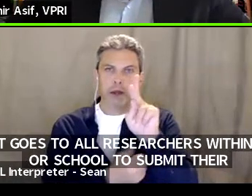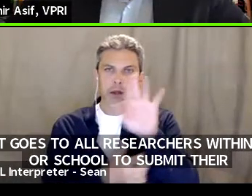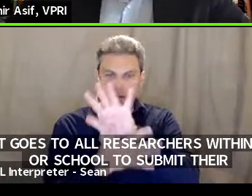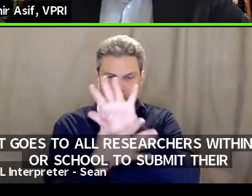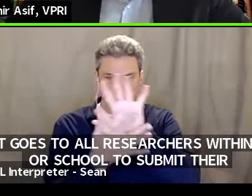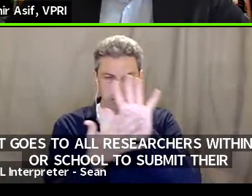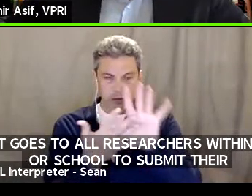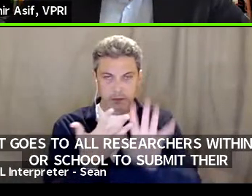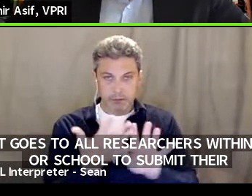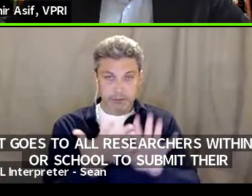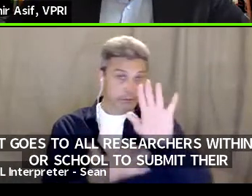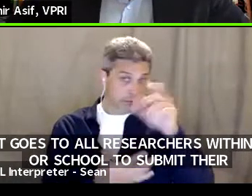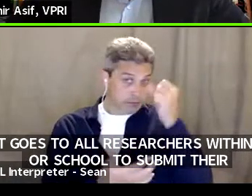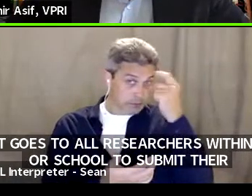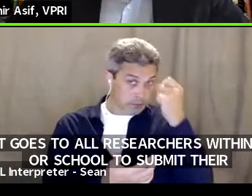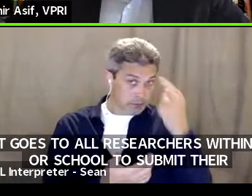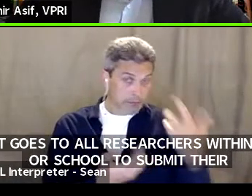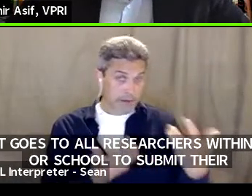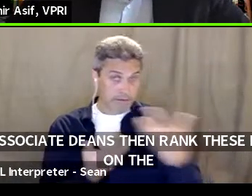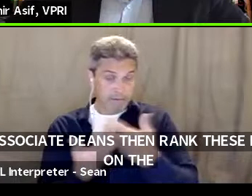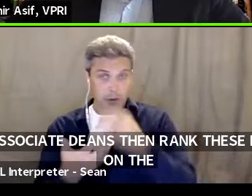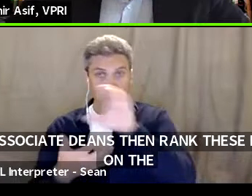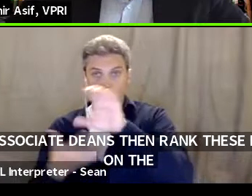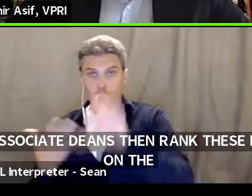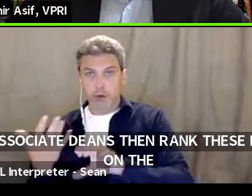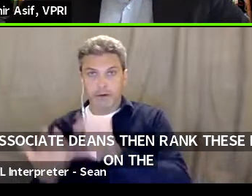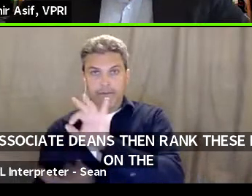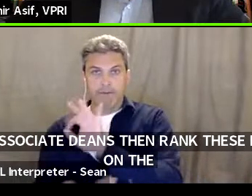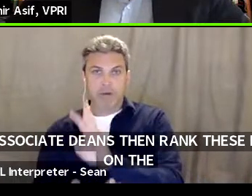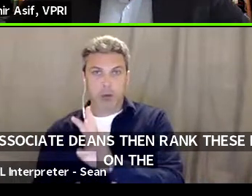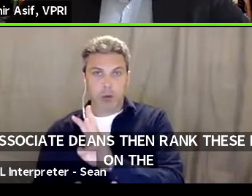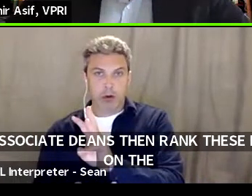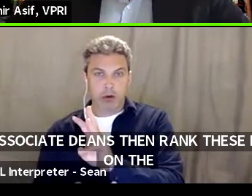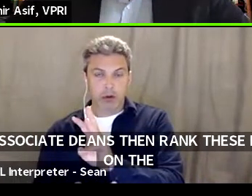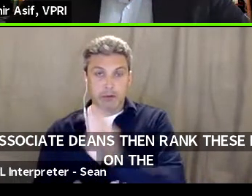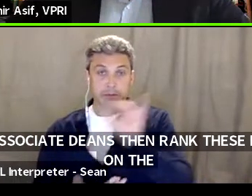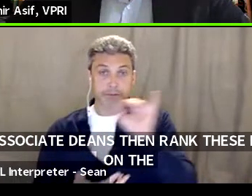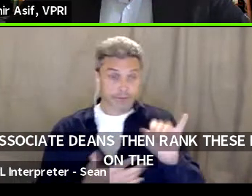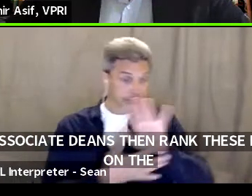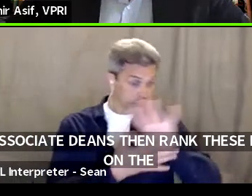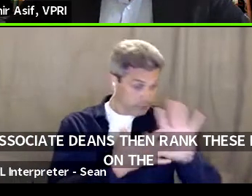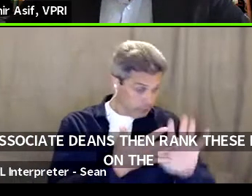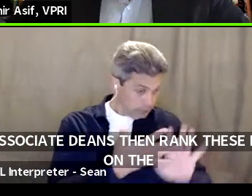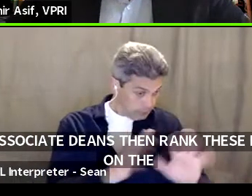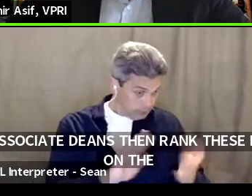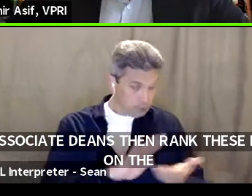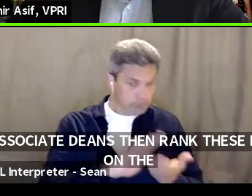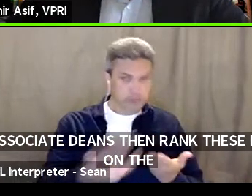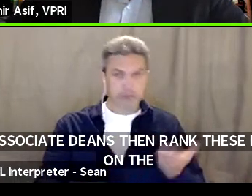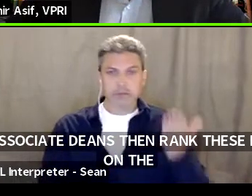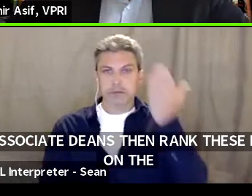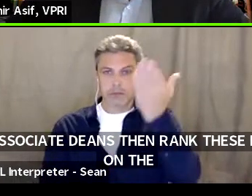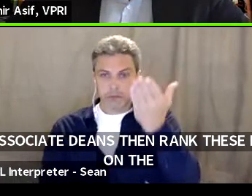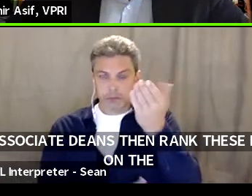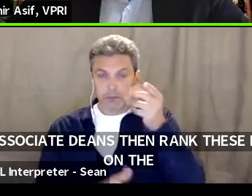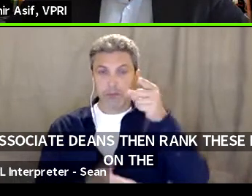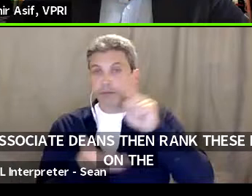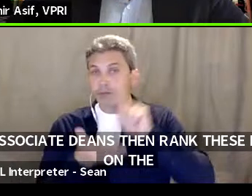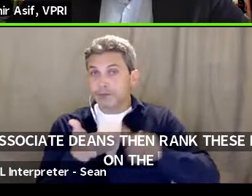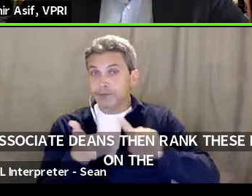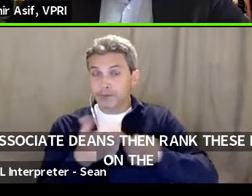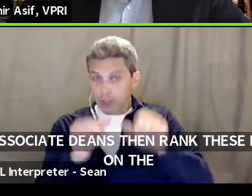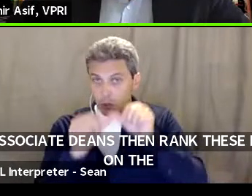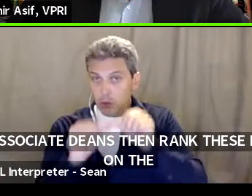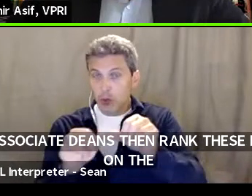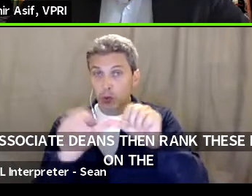the Ramping Up Research Framework. These ranked requests are forwarded to Research Continuity Group. The Research Continuity Group